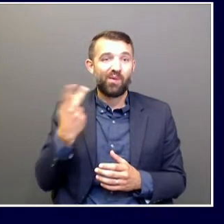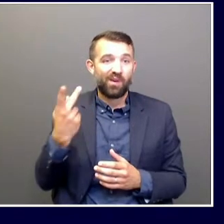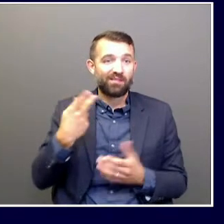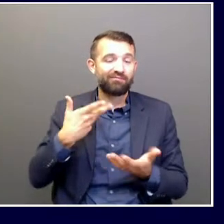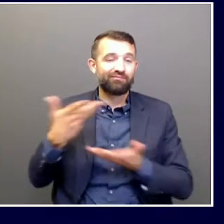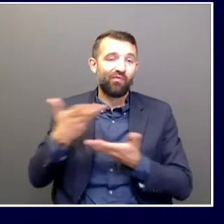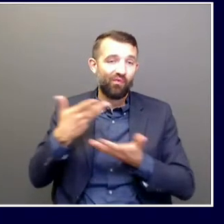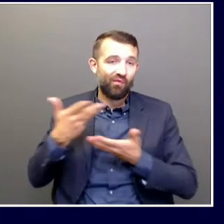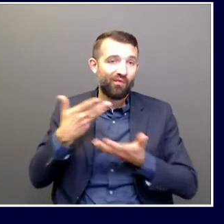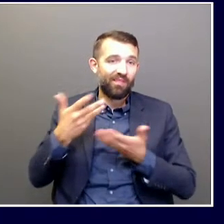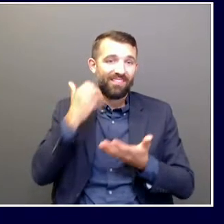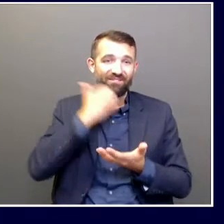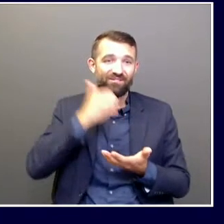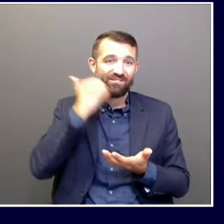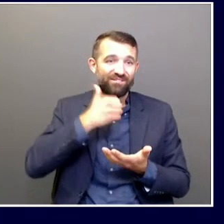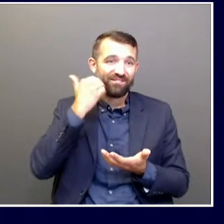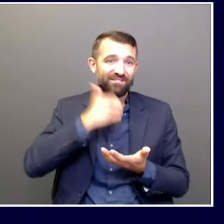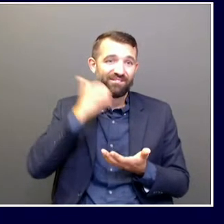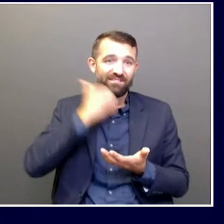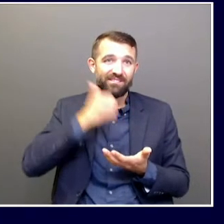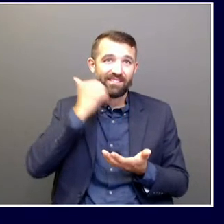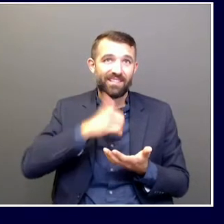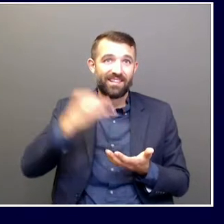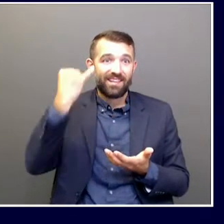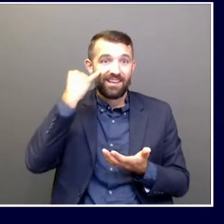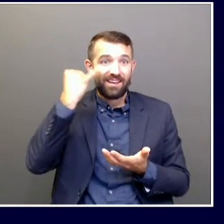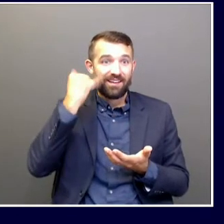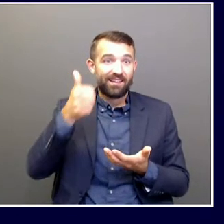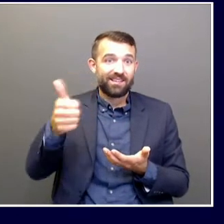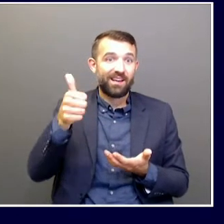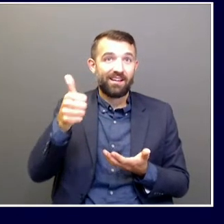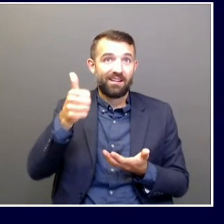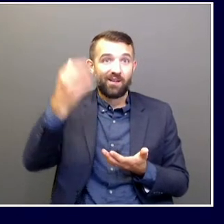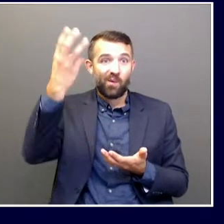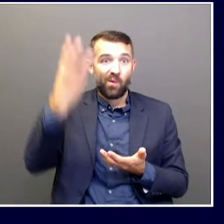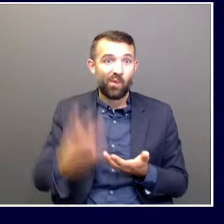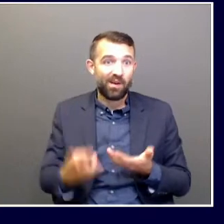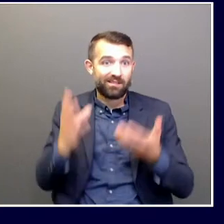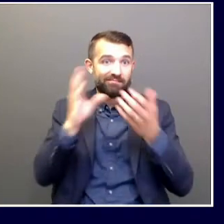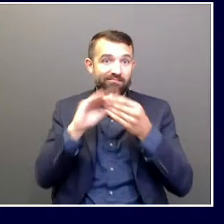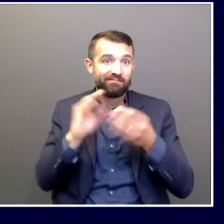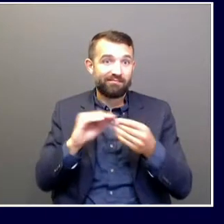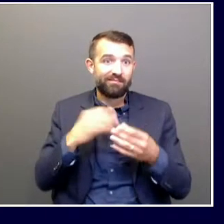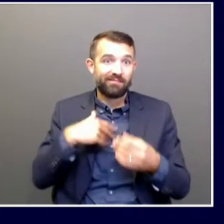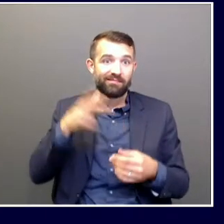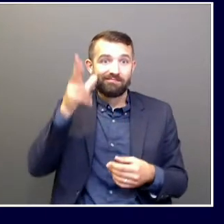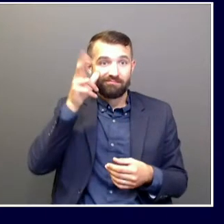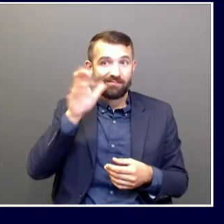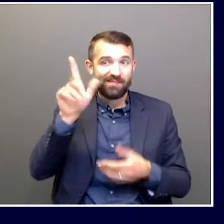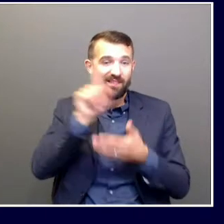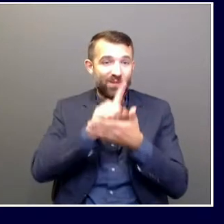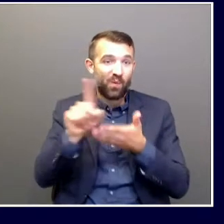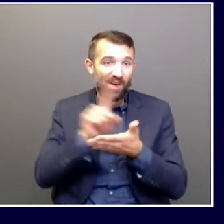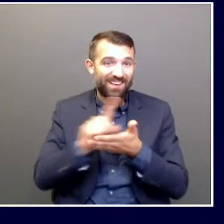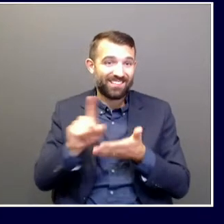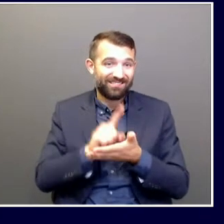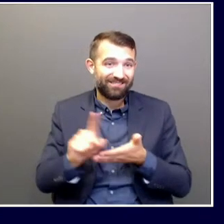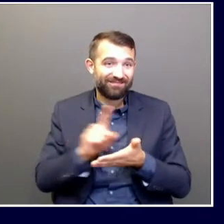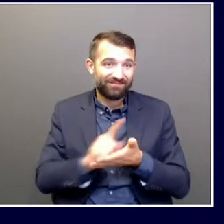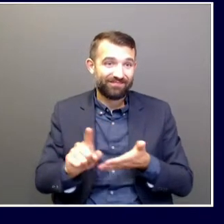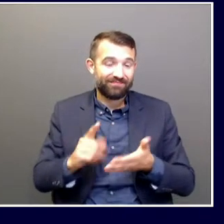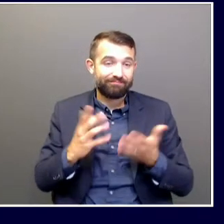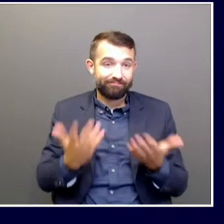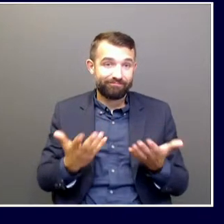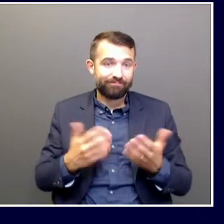news briefings when I'm not on with him. And I hear two things. One is people saying and believing,